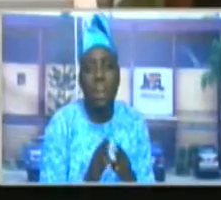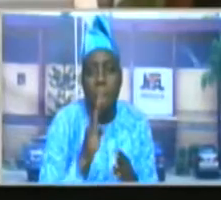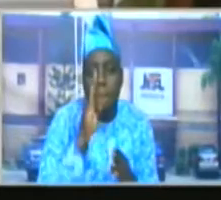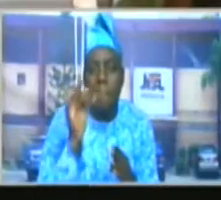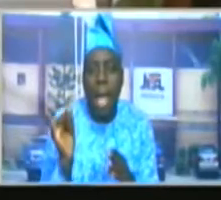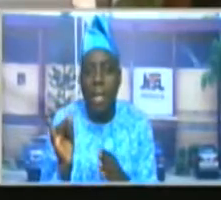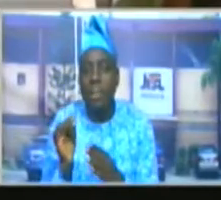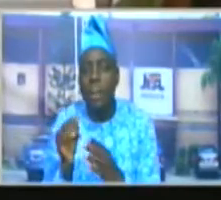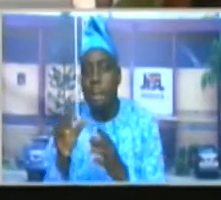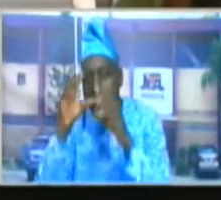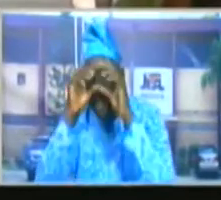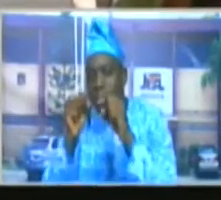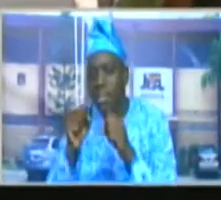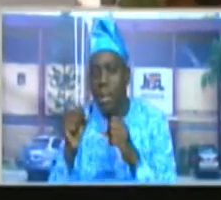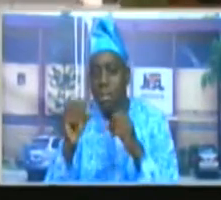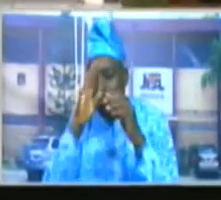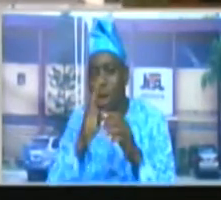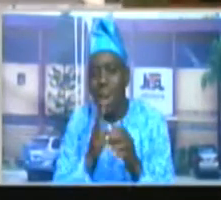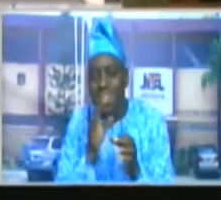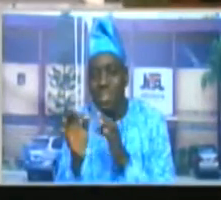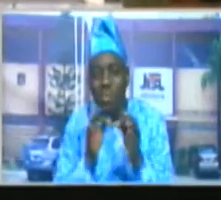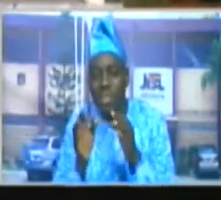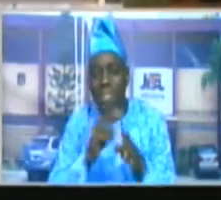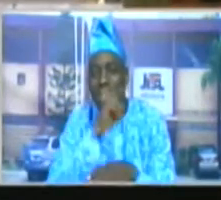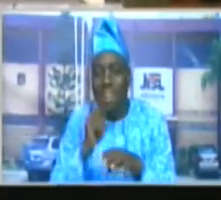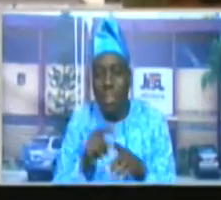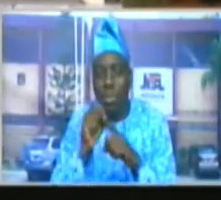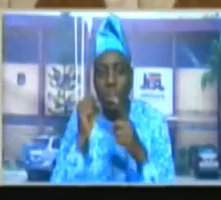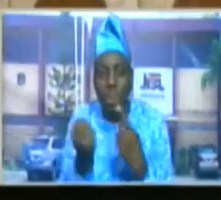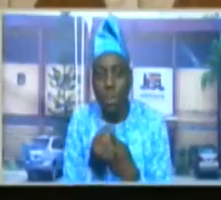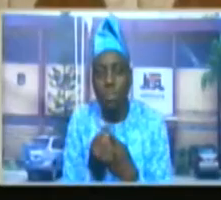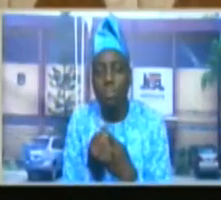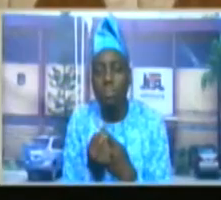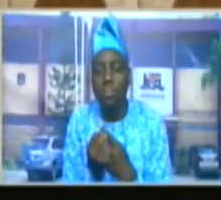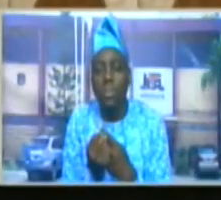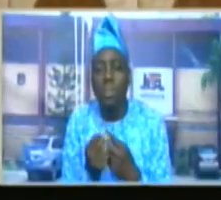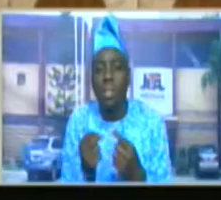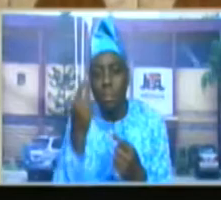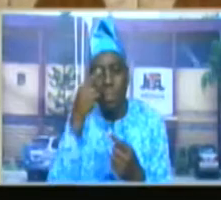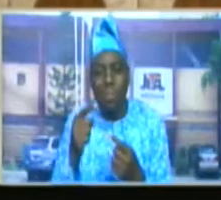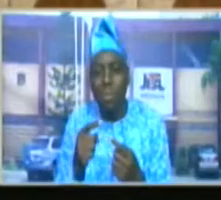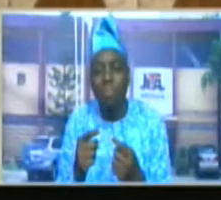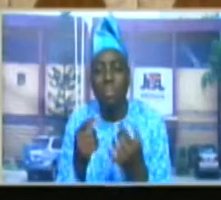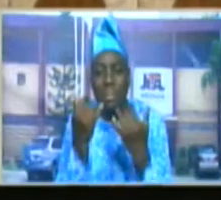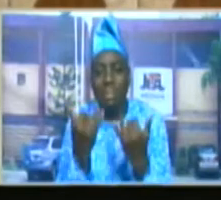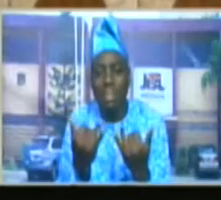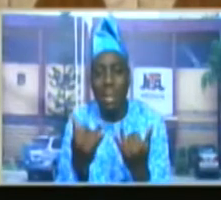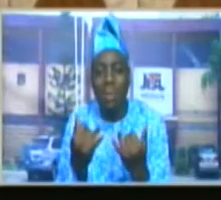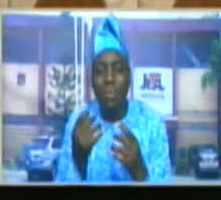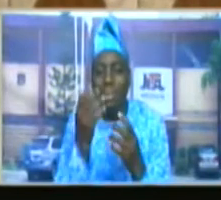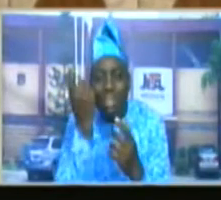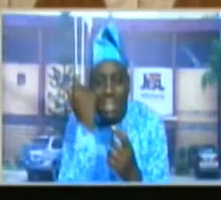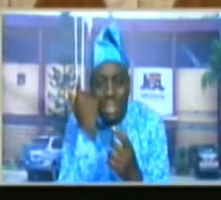Buhari reviewed all aspects of the nation's security situation. Apart from the recent attack on the Kuje